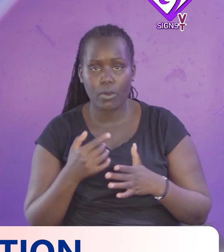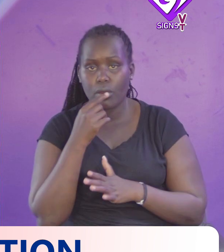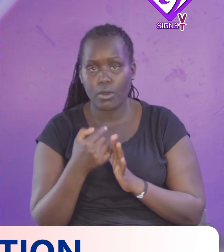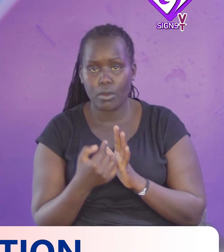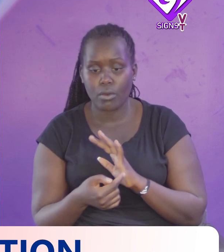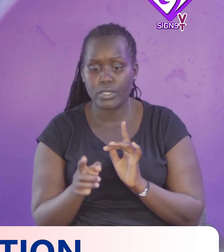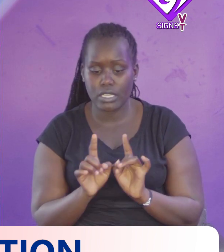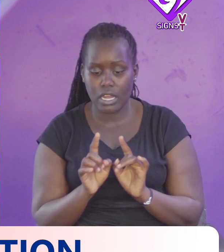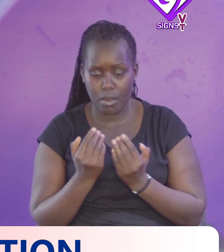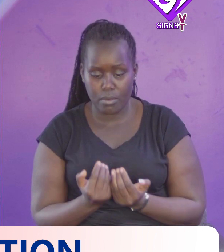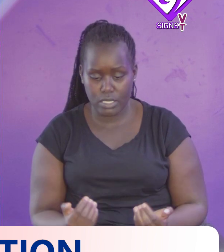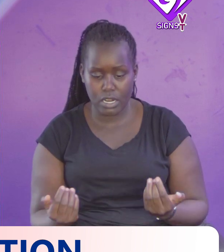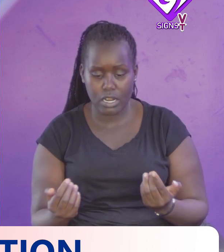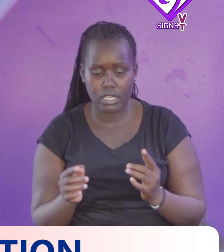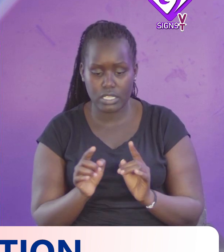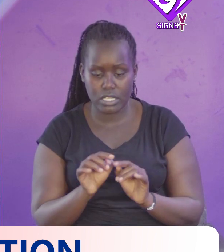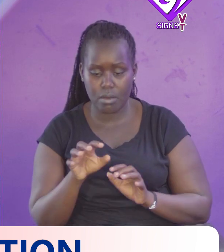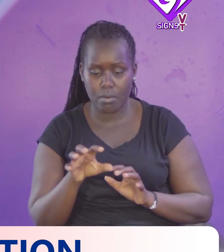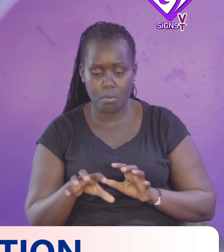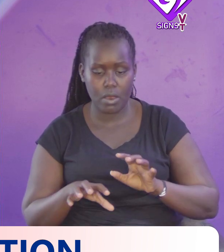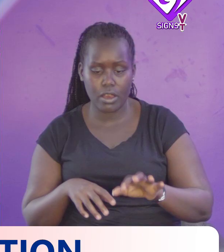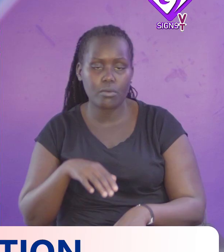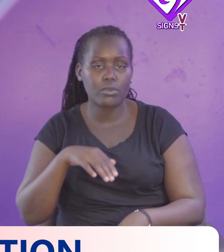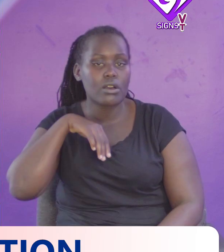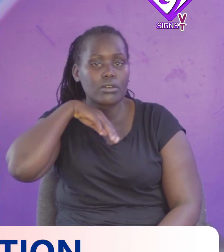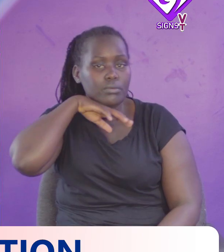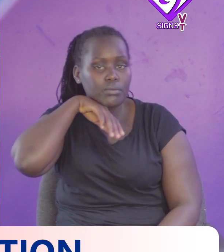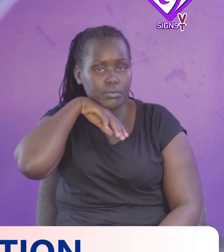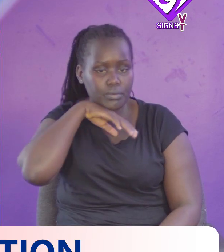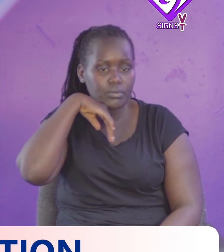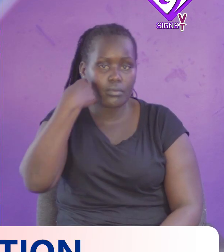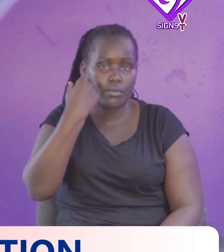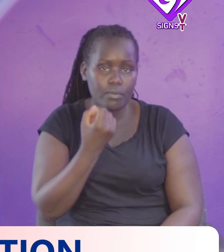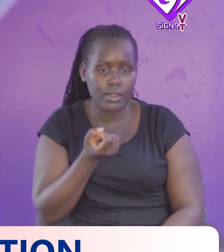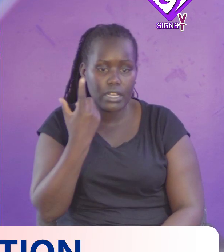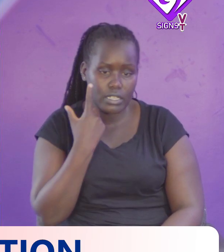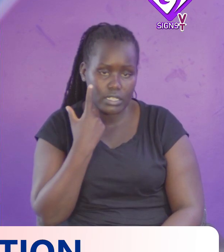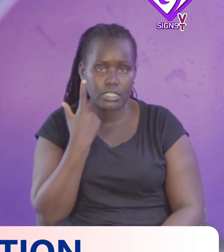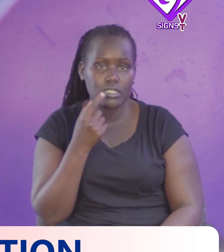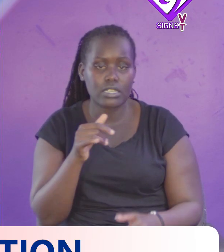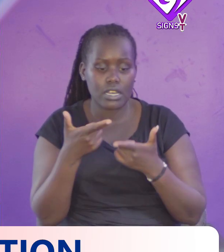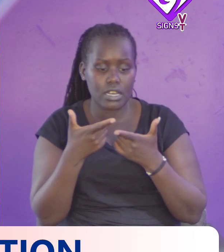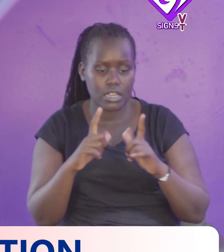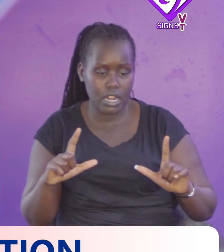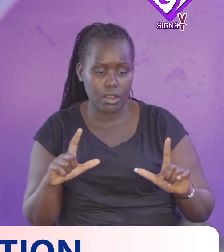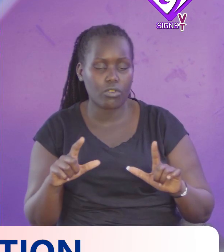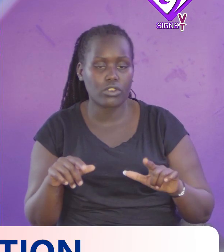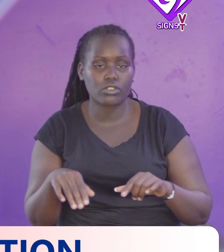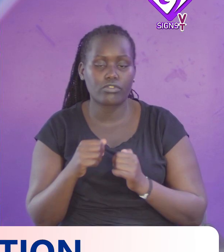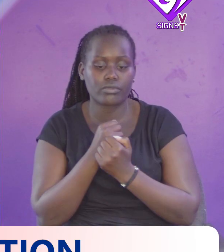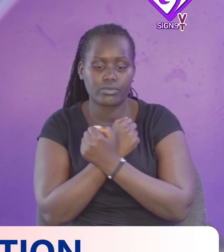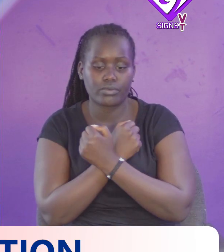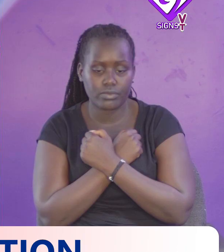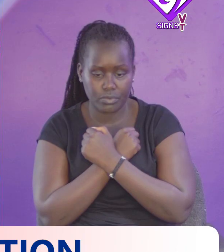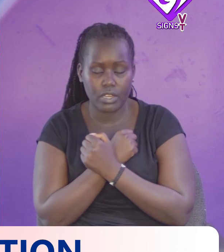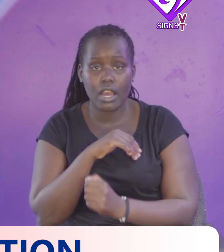even children, even animals, dogs, they understand the language of love. Yes. So Baba was